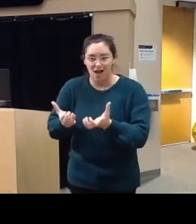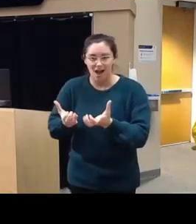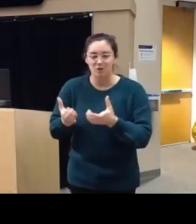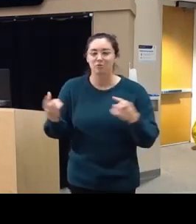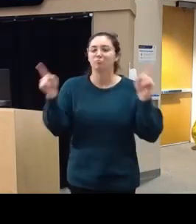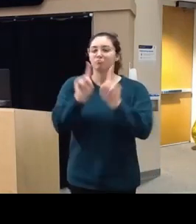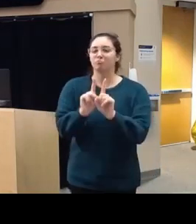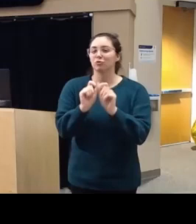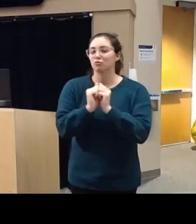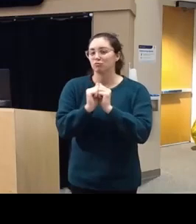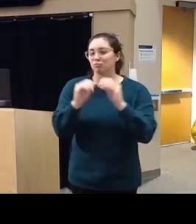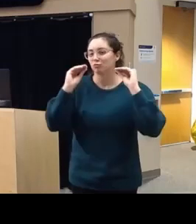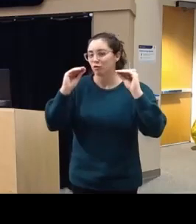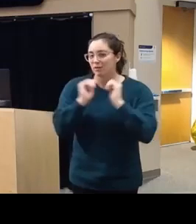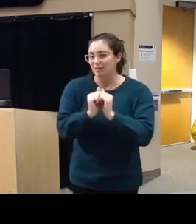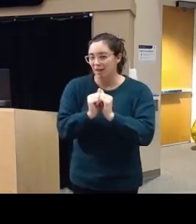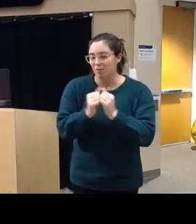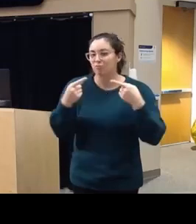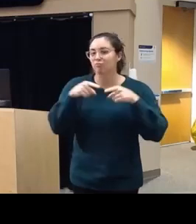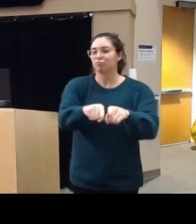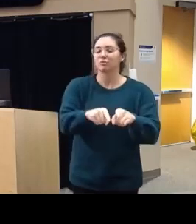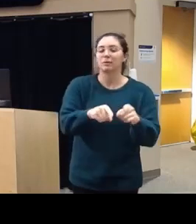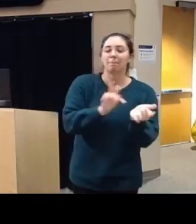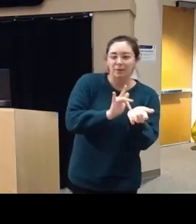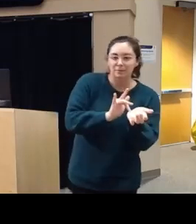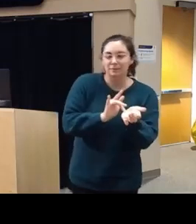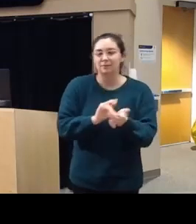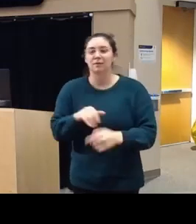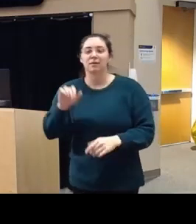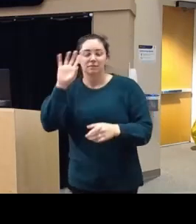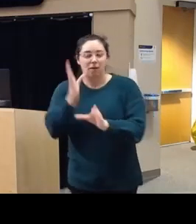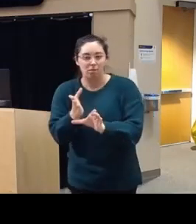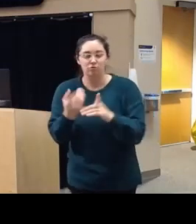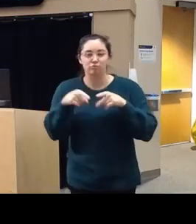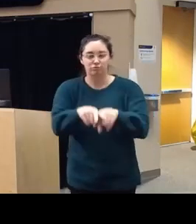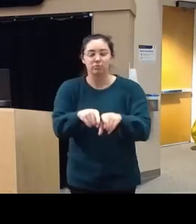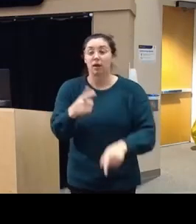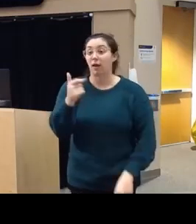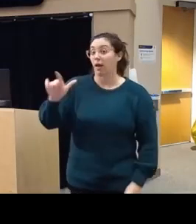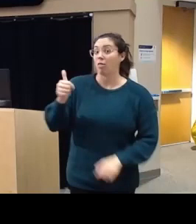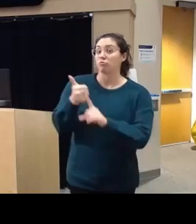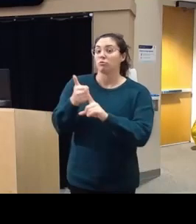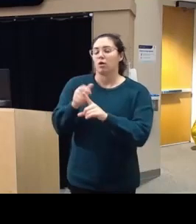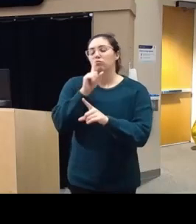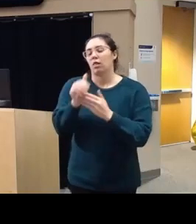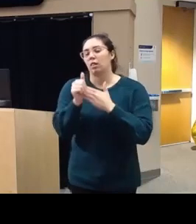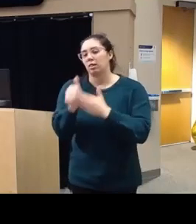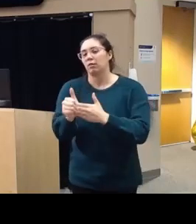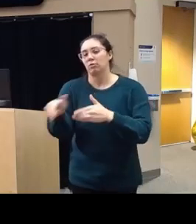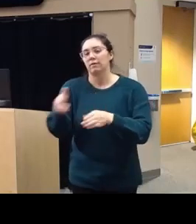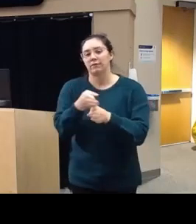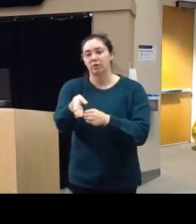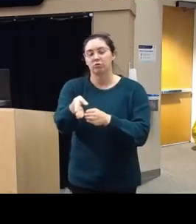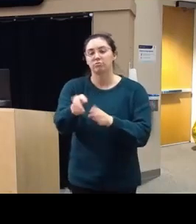with him on the intersection and integration of medicine and psychiatry. And Gail is just a real leader in this